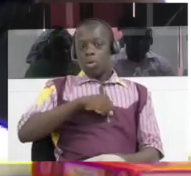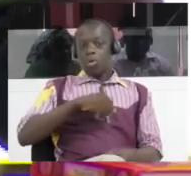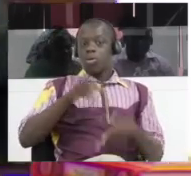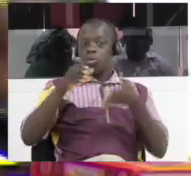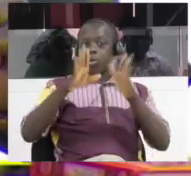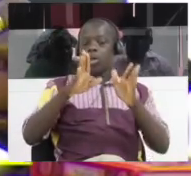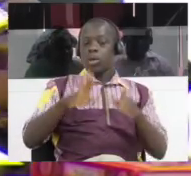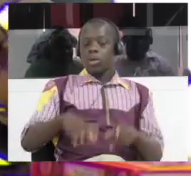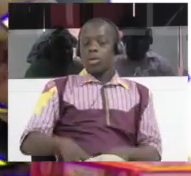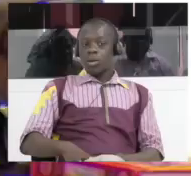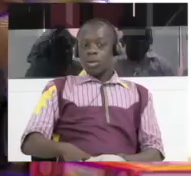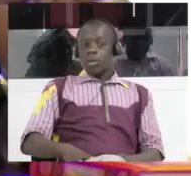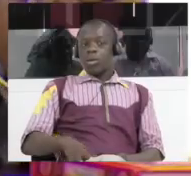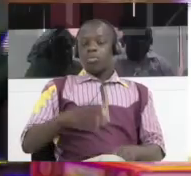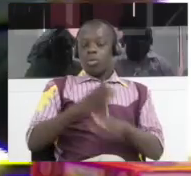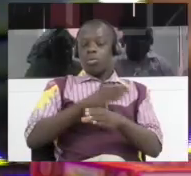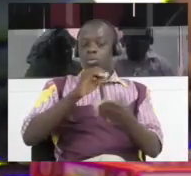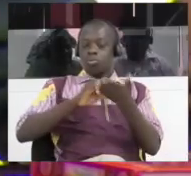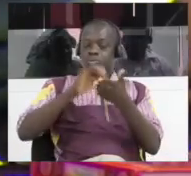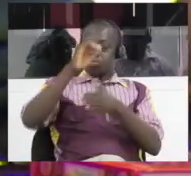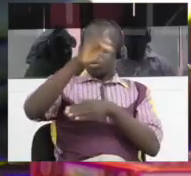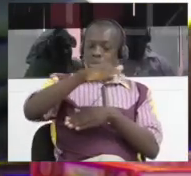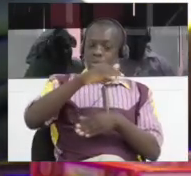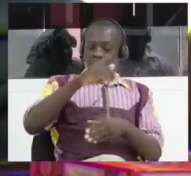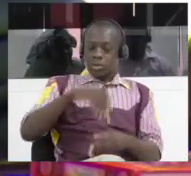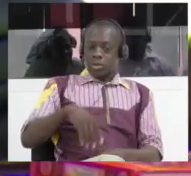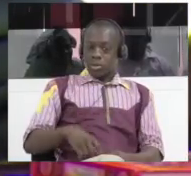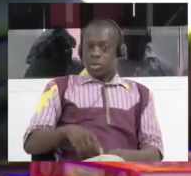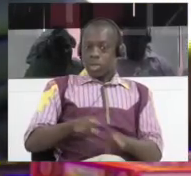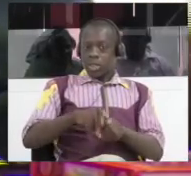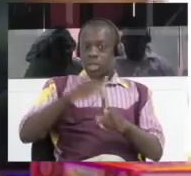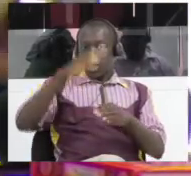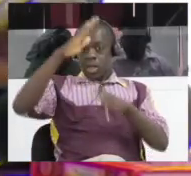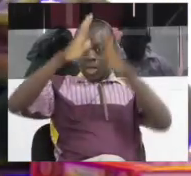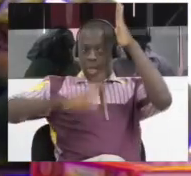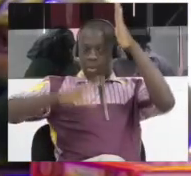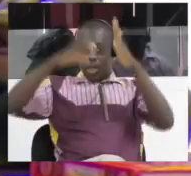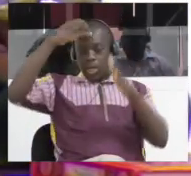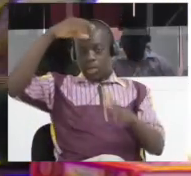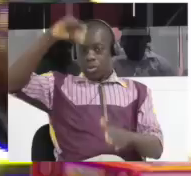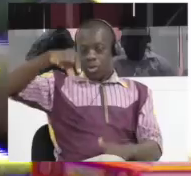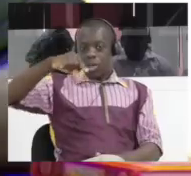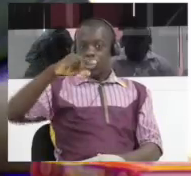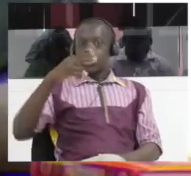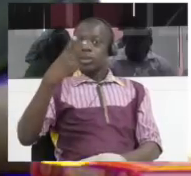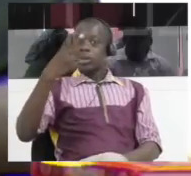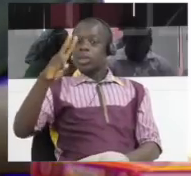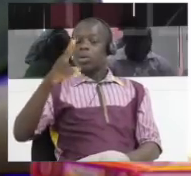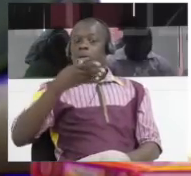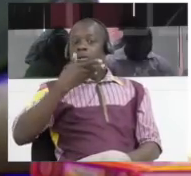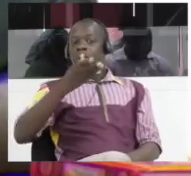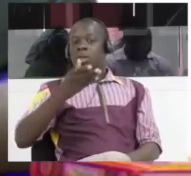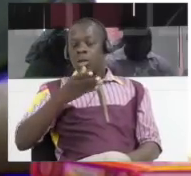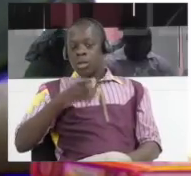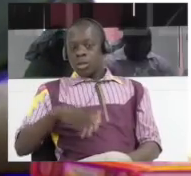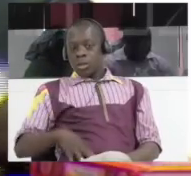own establishment, before my posting to the Army headquarters, which was 2nd Infantry